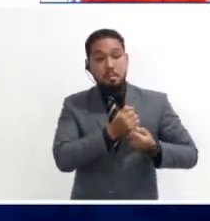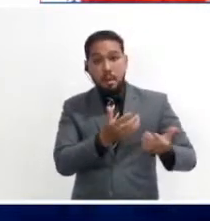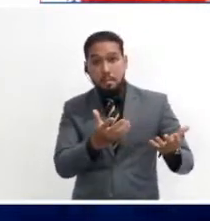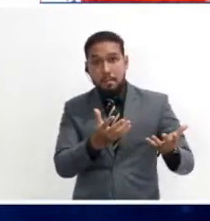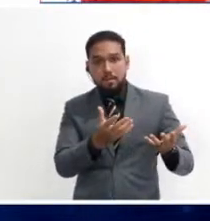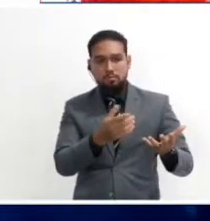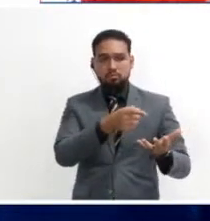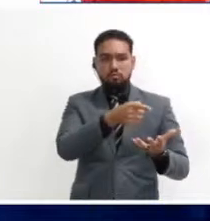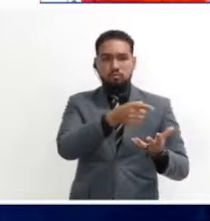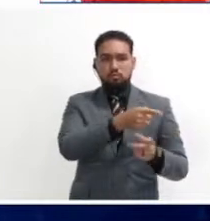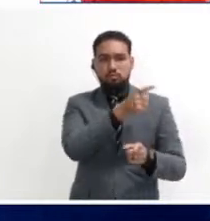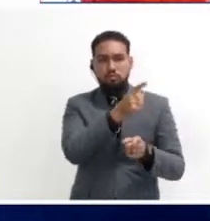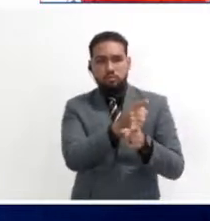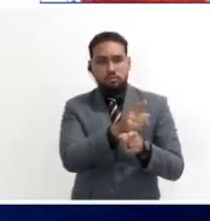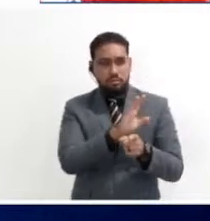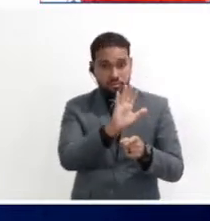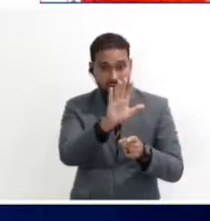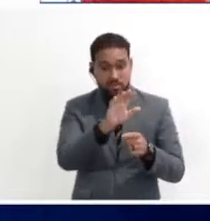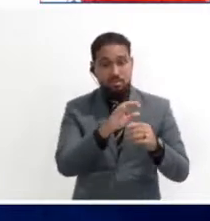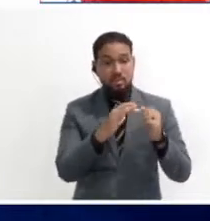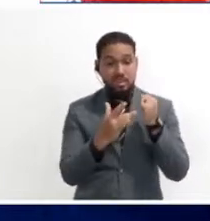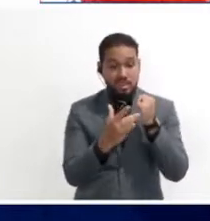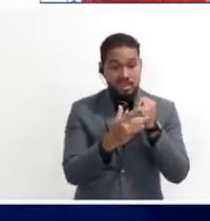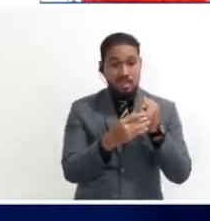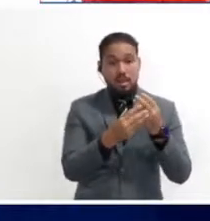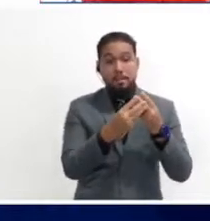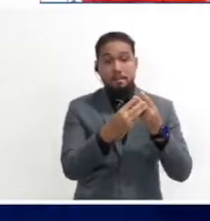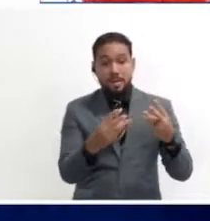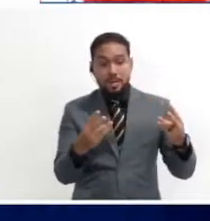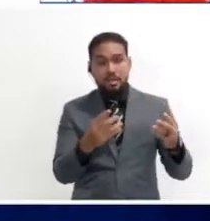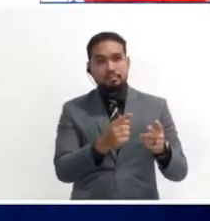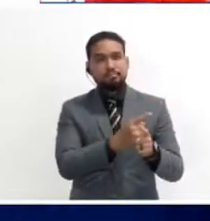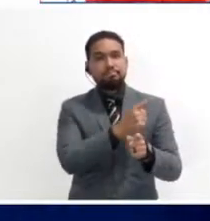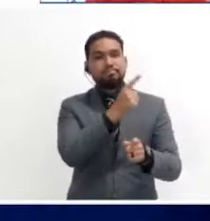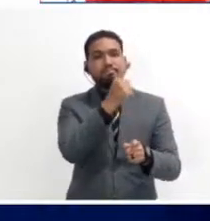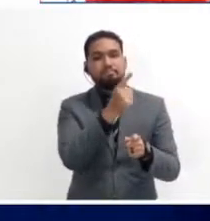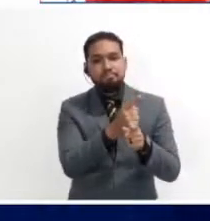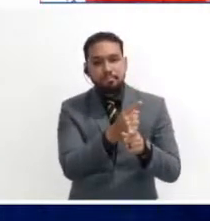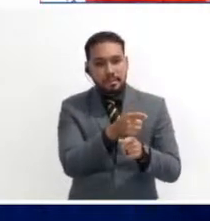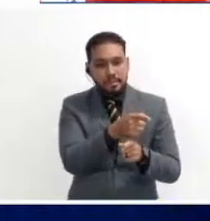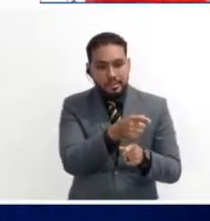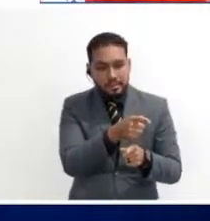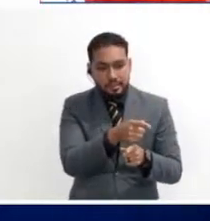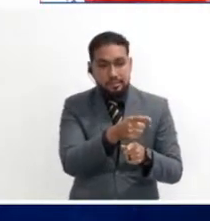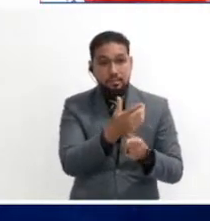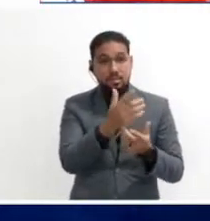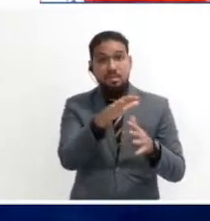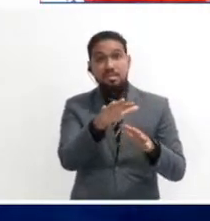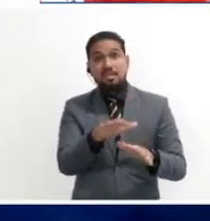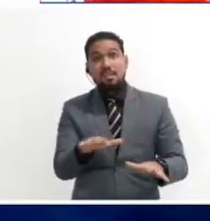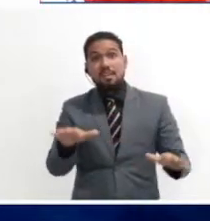of substrate suppliers in the world. But